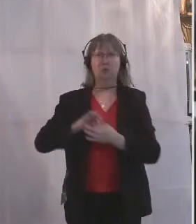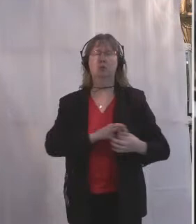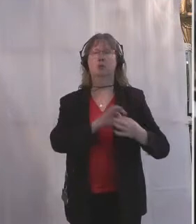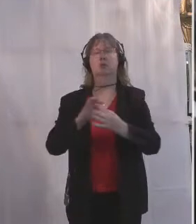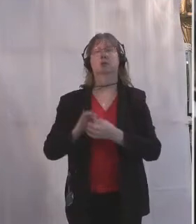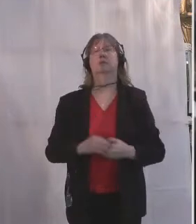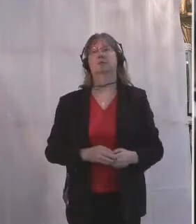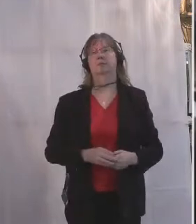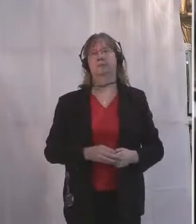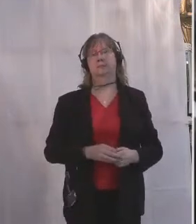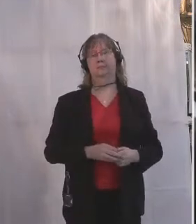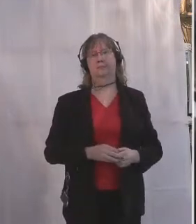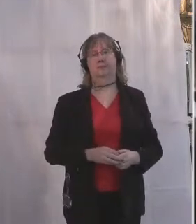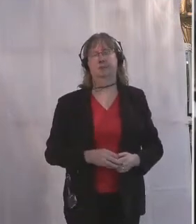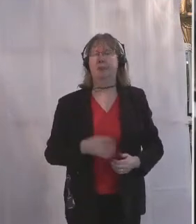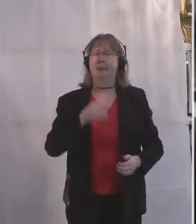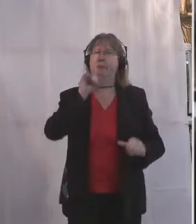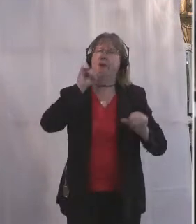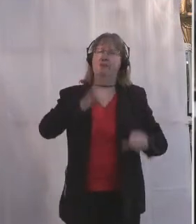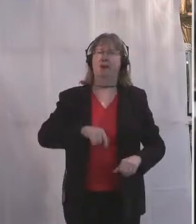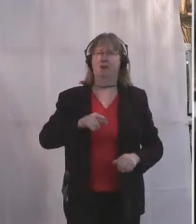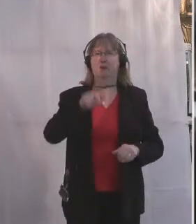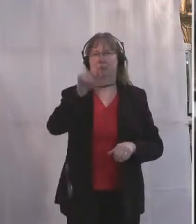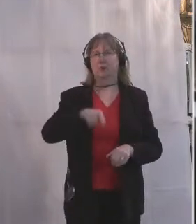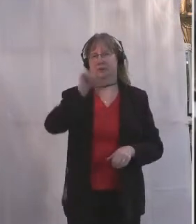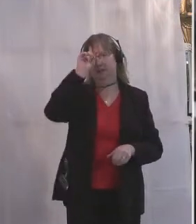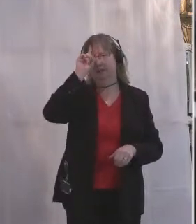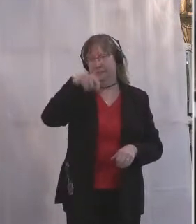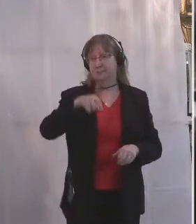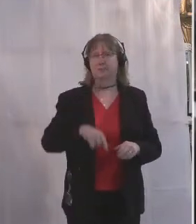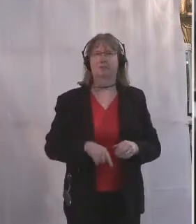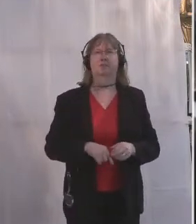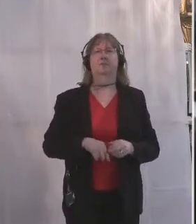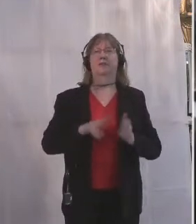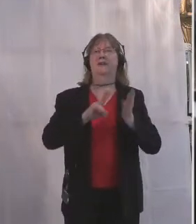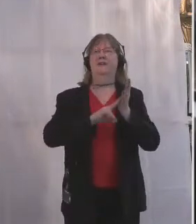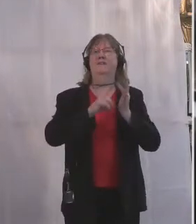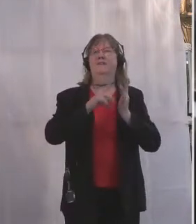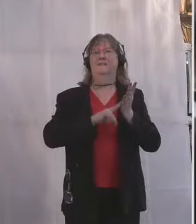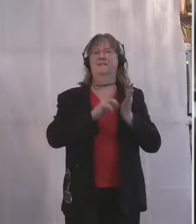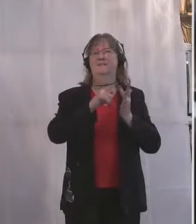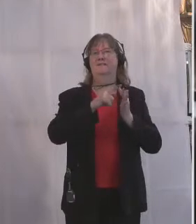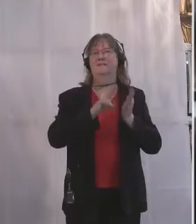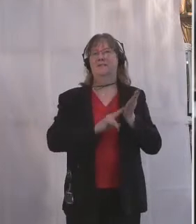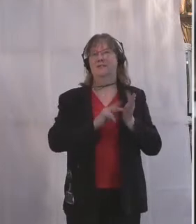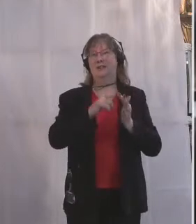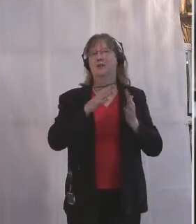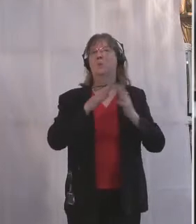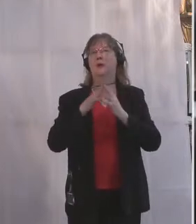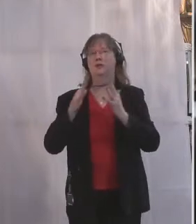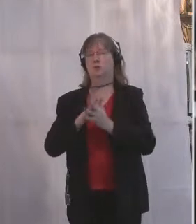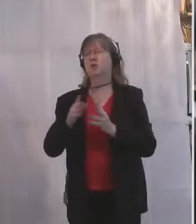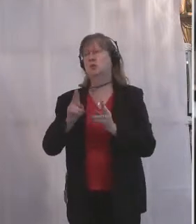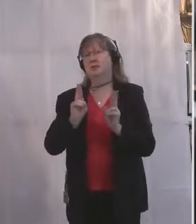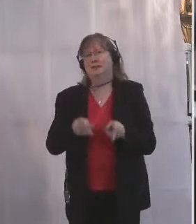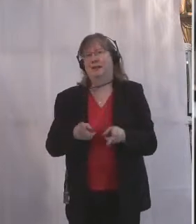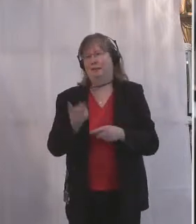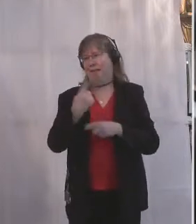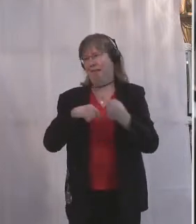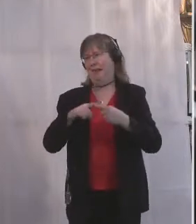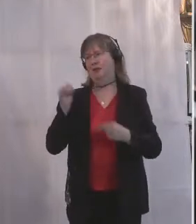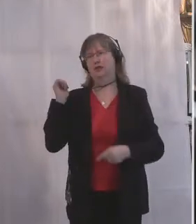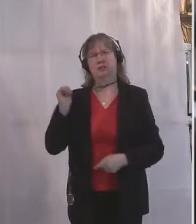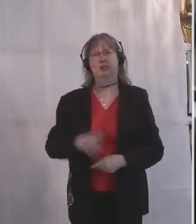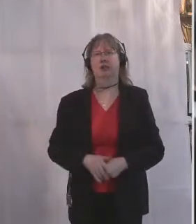just finish with a thought from my favourite innovator, Vivienne Westwood, who, as you all know, sadly passed away last year, leaving probably the